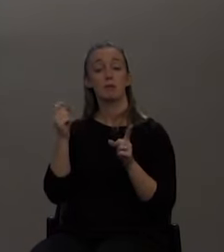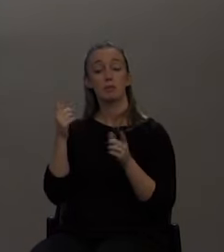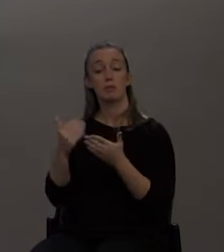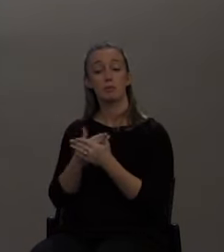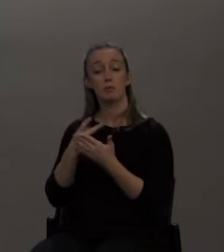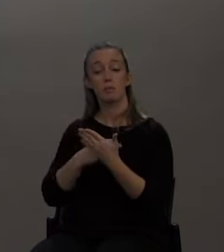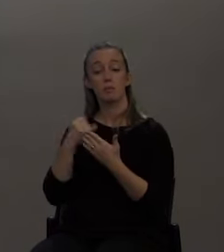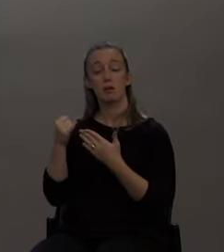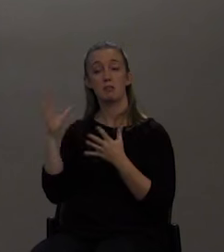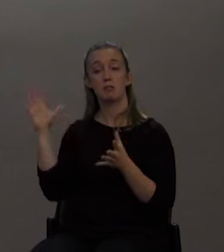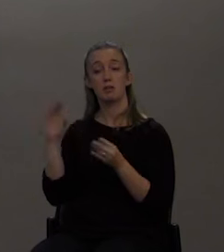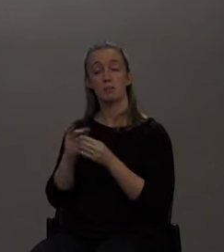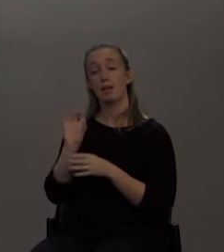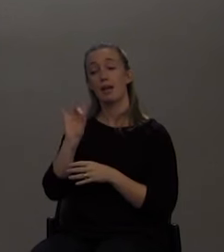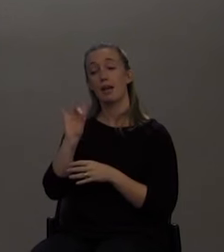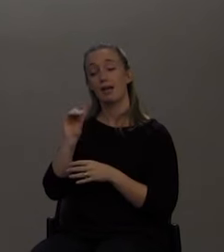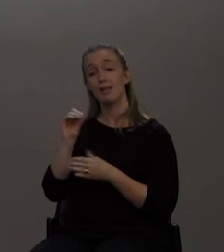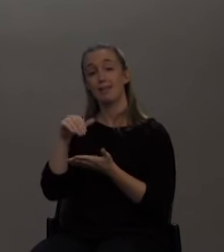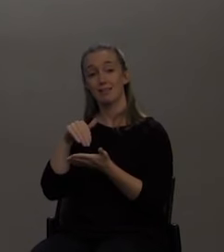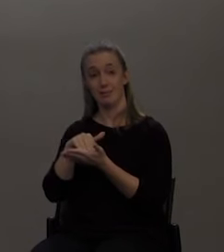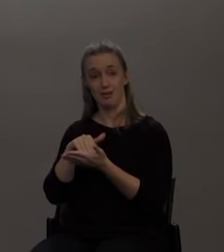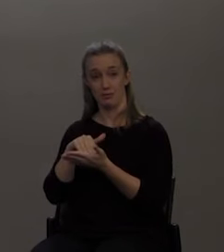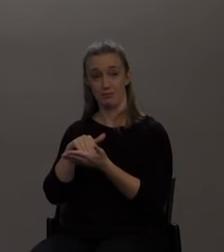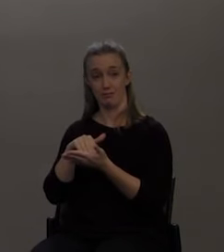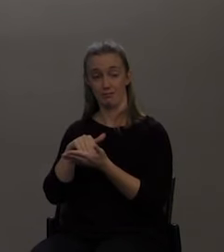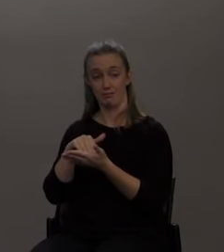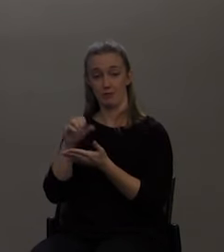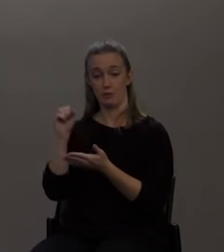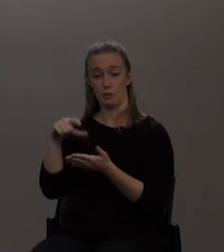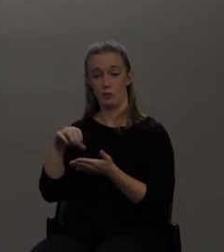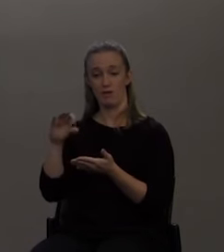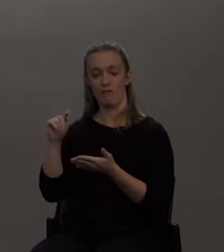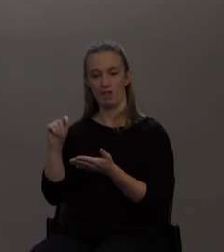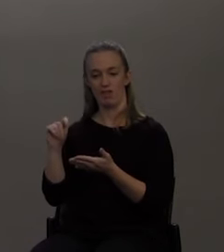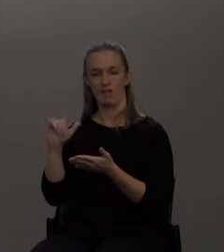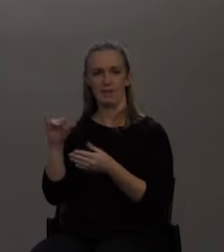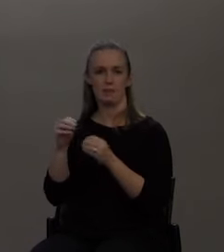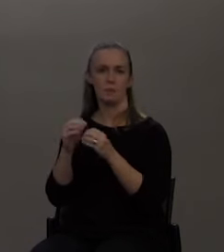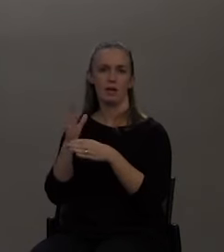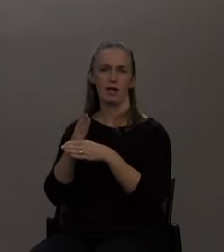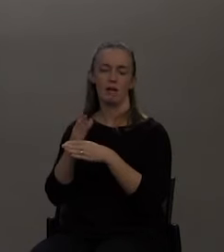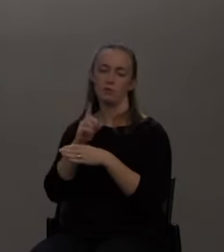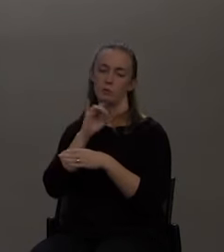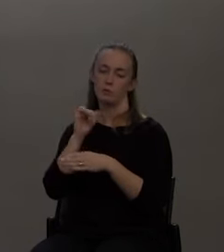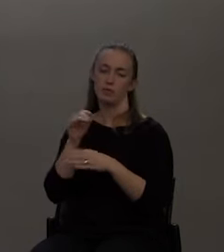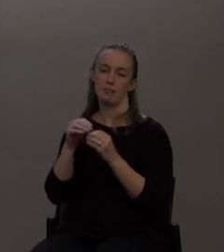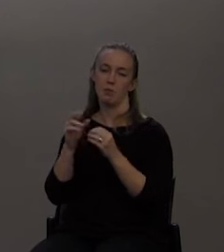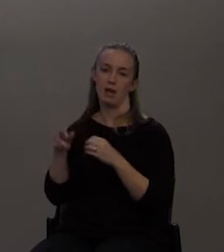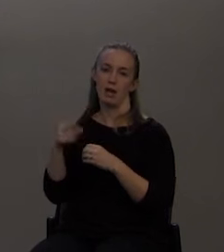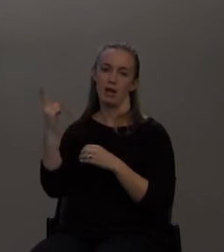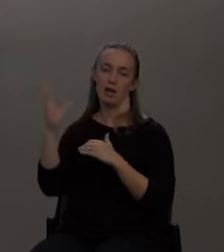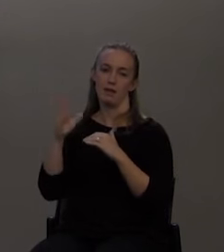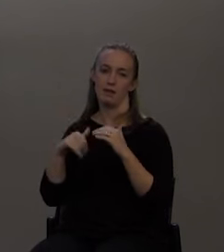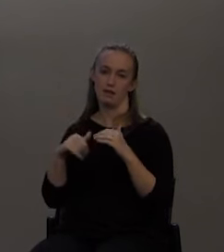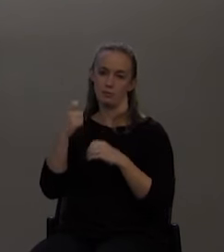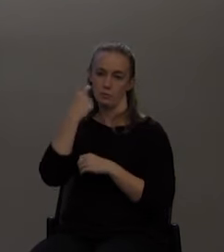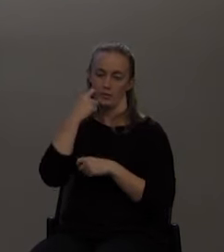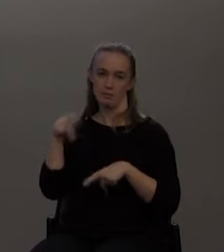approximately 80,000 square feet, which is actually higher than that kind of distributed average we just talked about of the recent permit